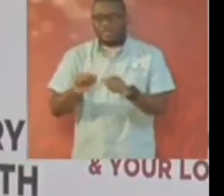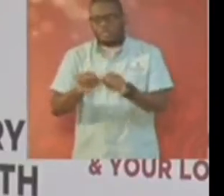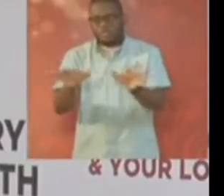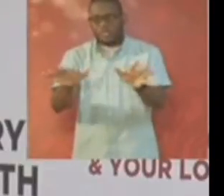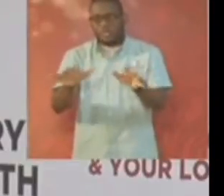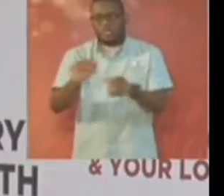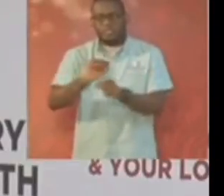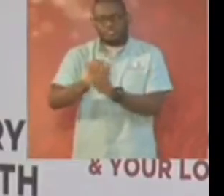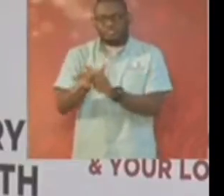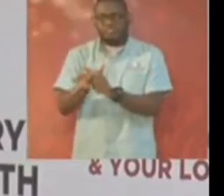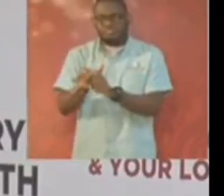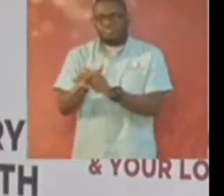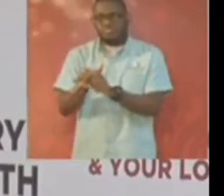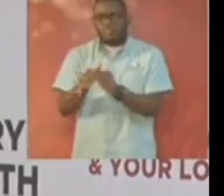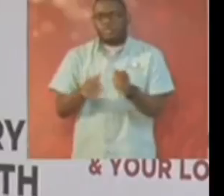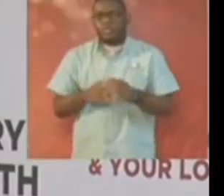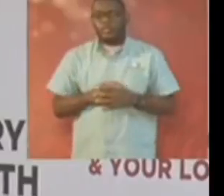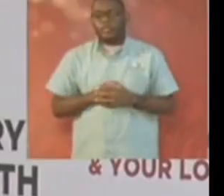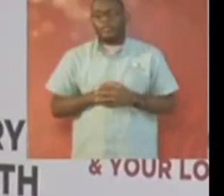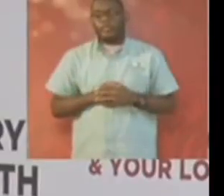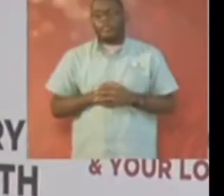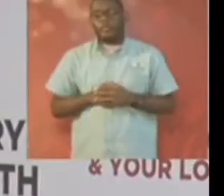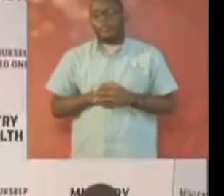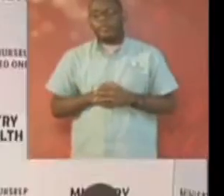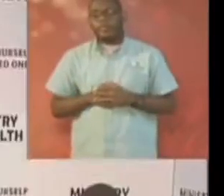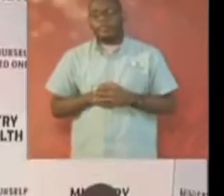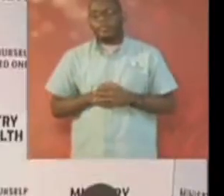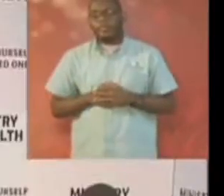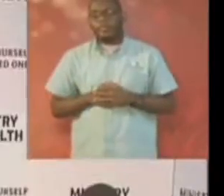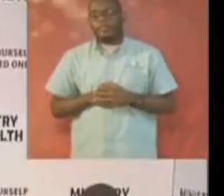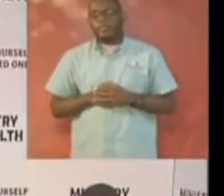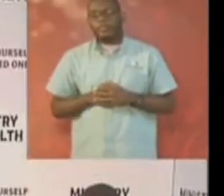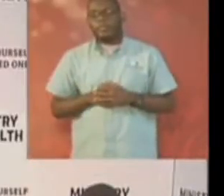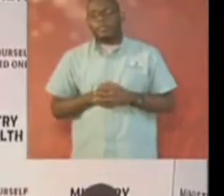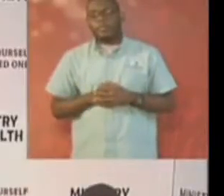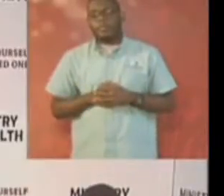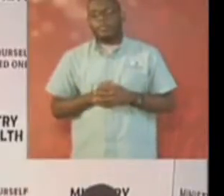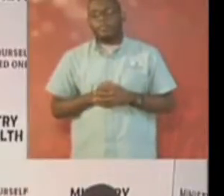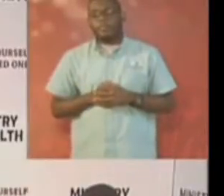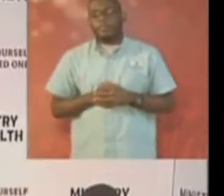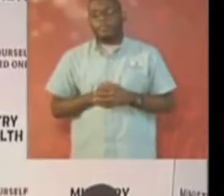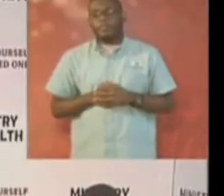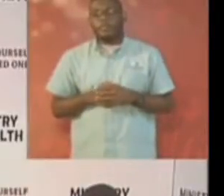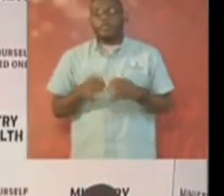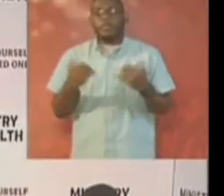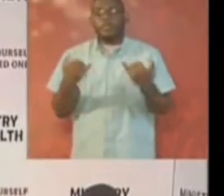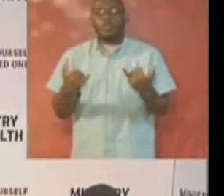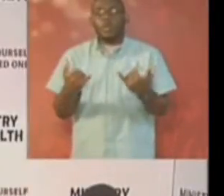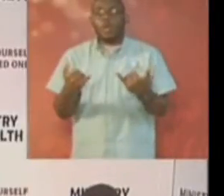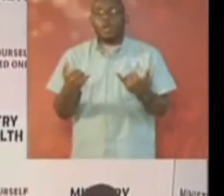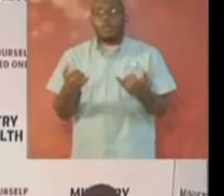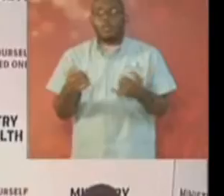for the opportunity to go into that in some detail. We now go to the Express.